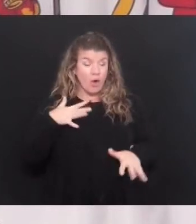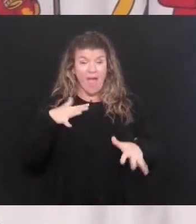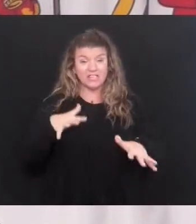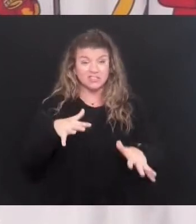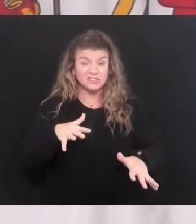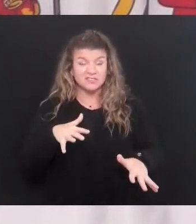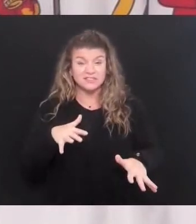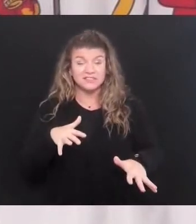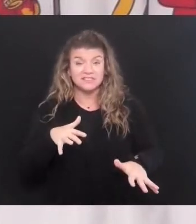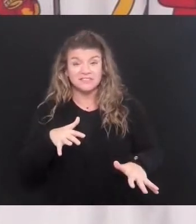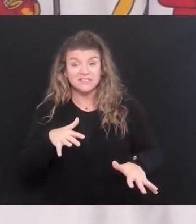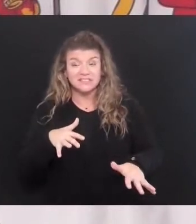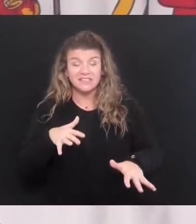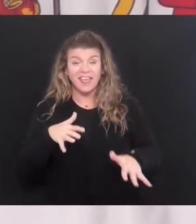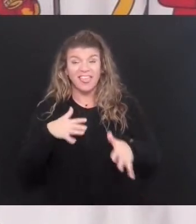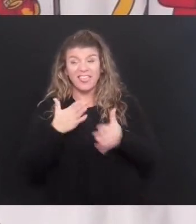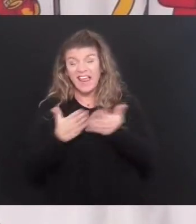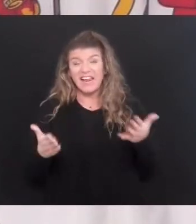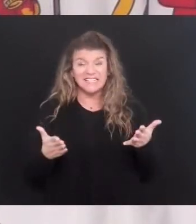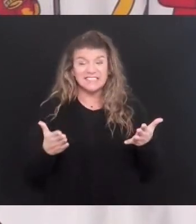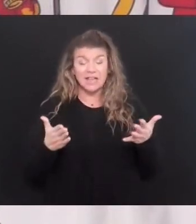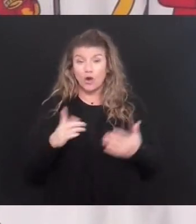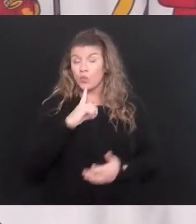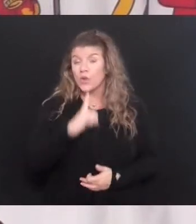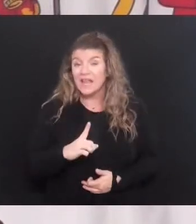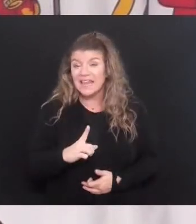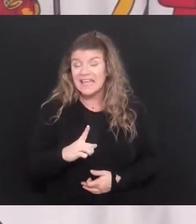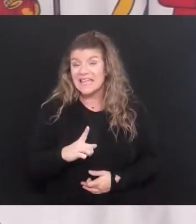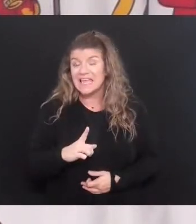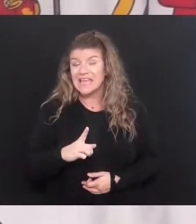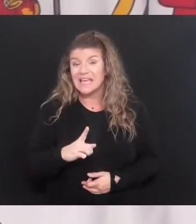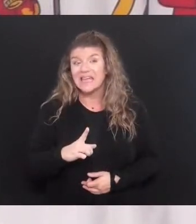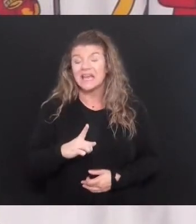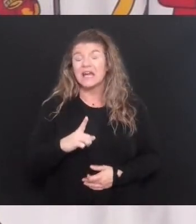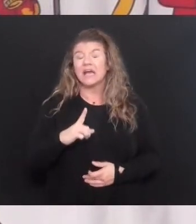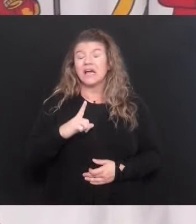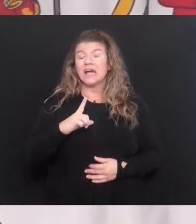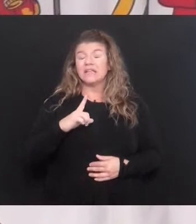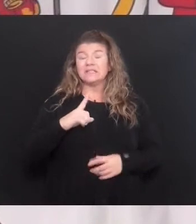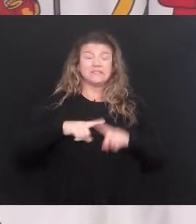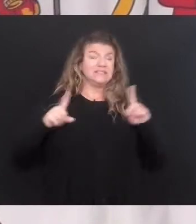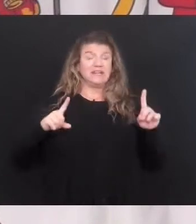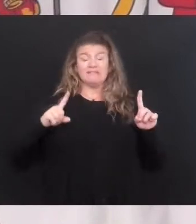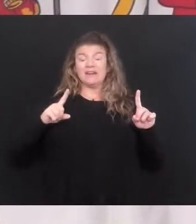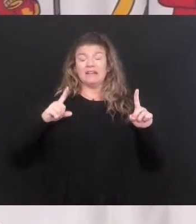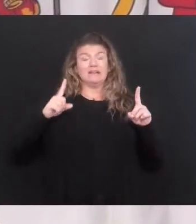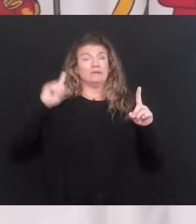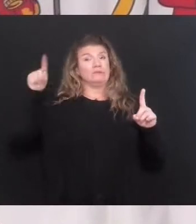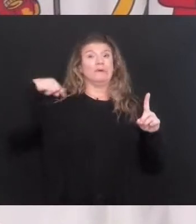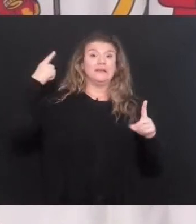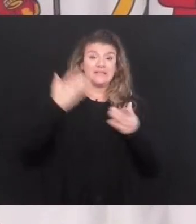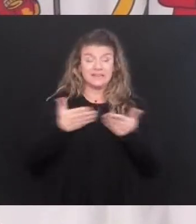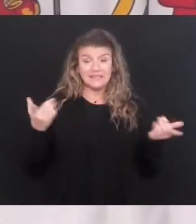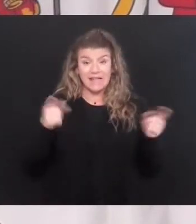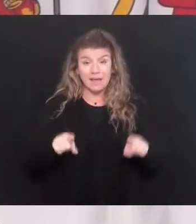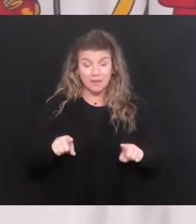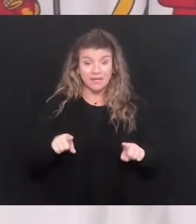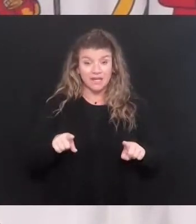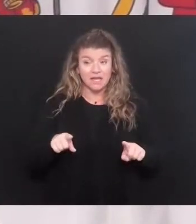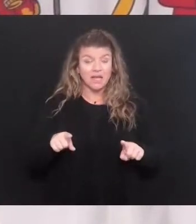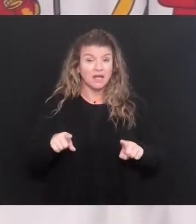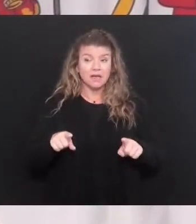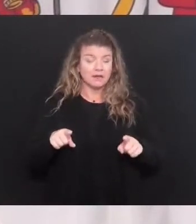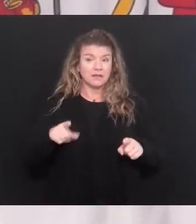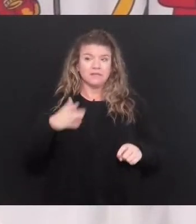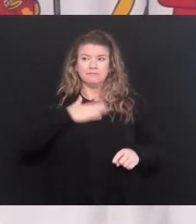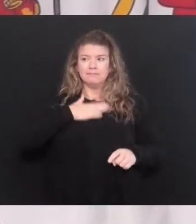about things that are really bizarre things at times, bizarre things, at least the